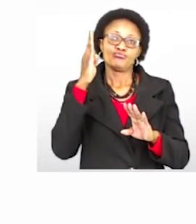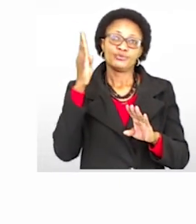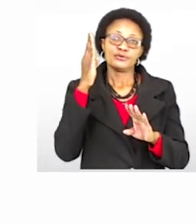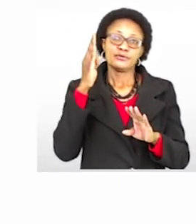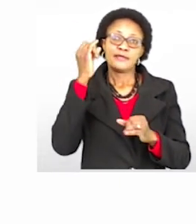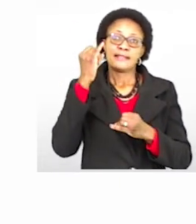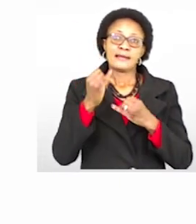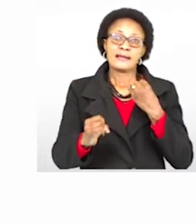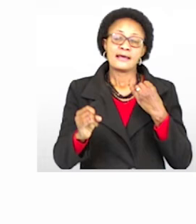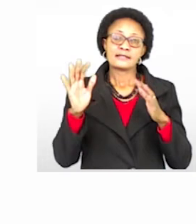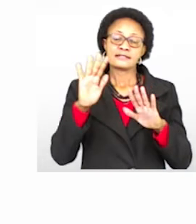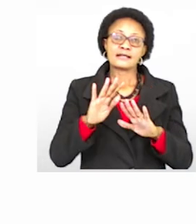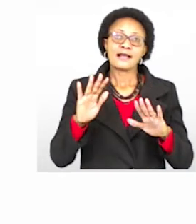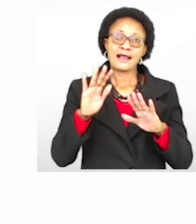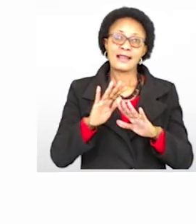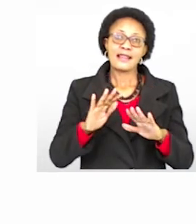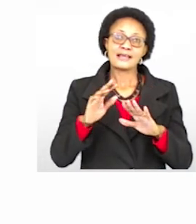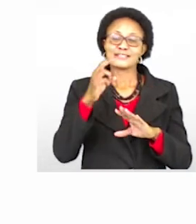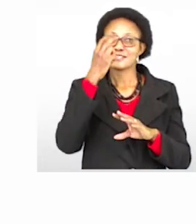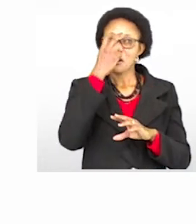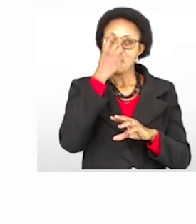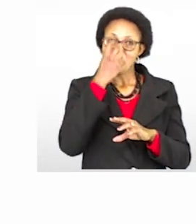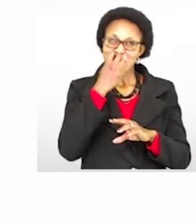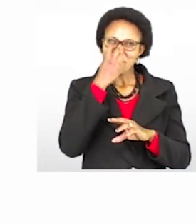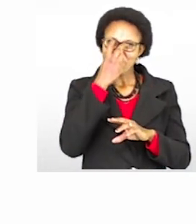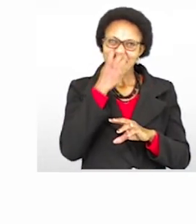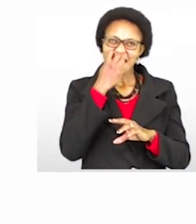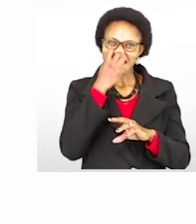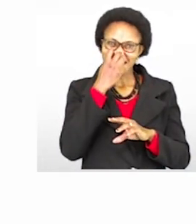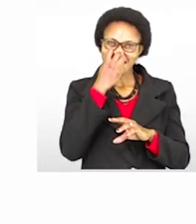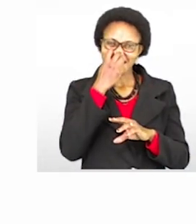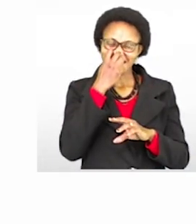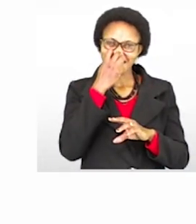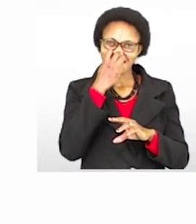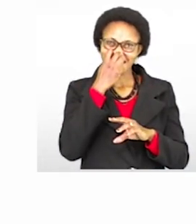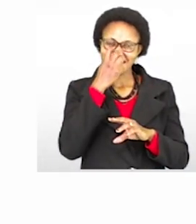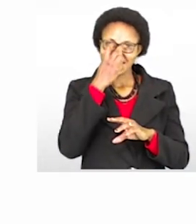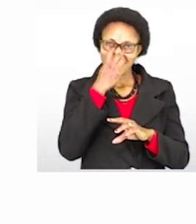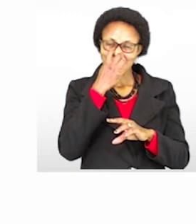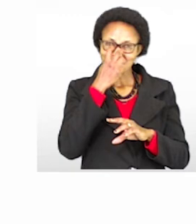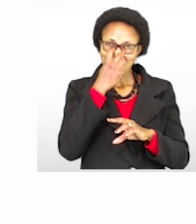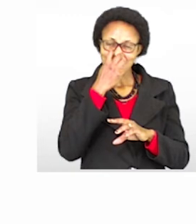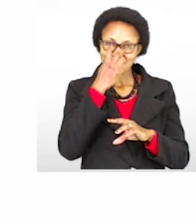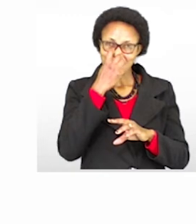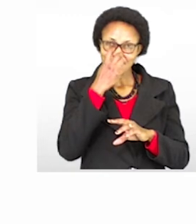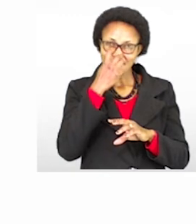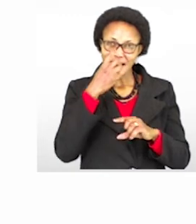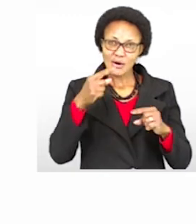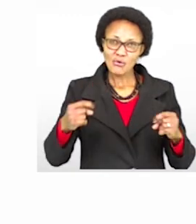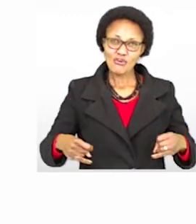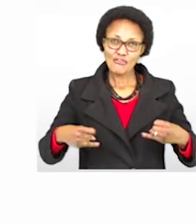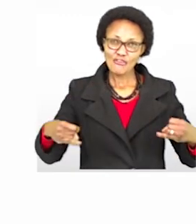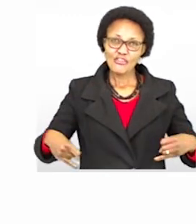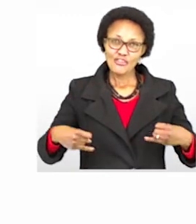use is black. You can see that black is going to be used for the wheels on the fire truck as well